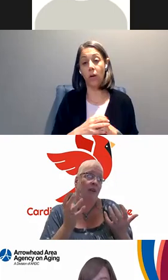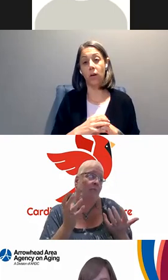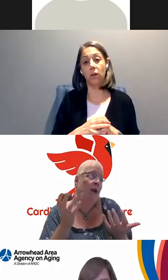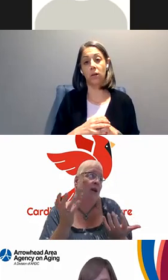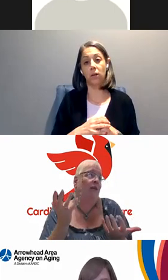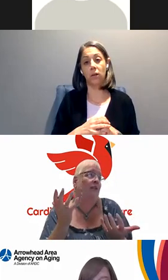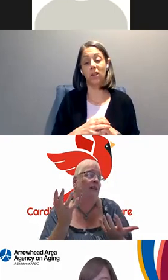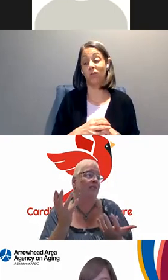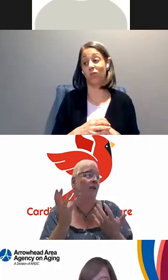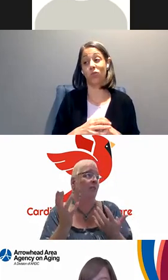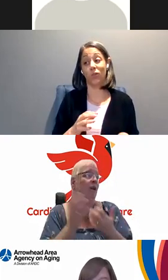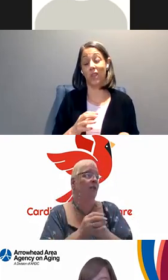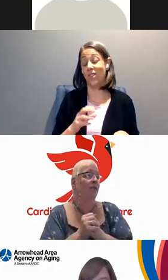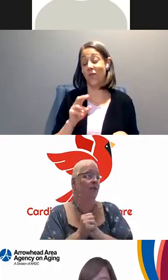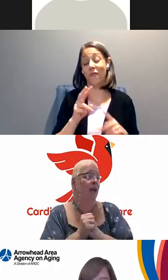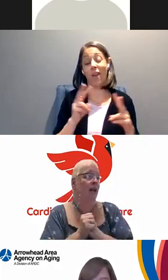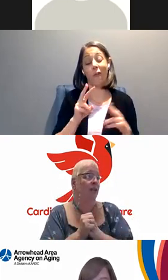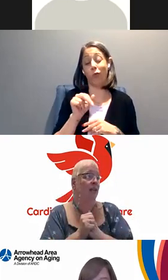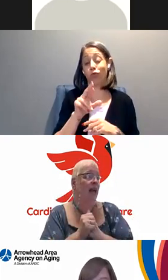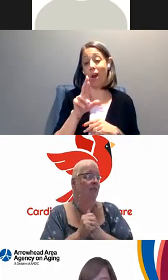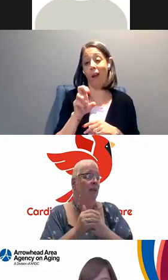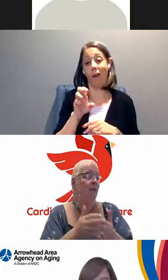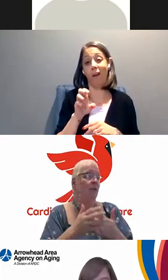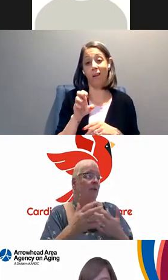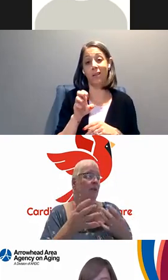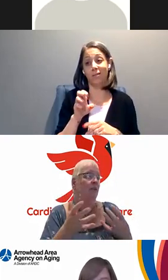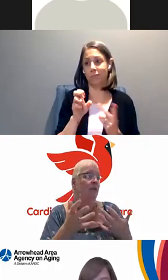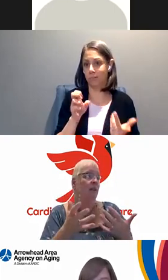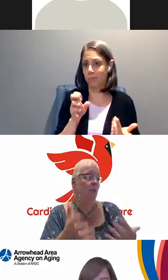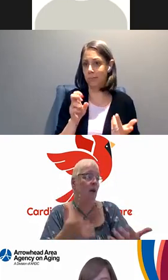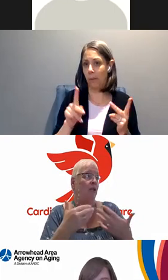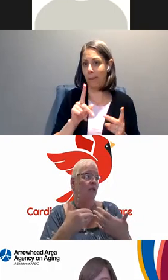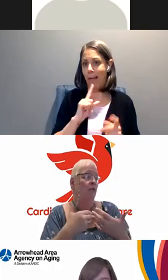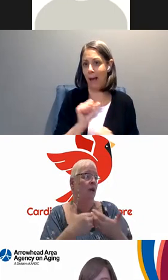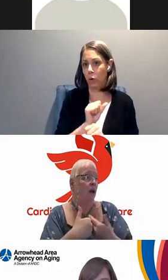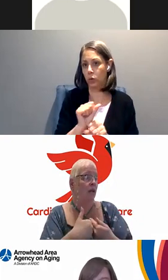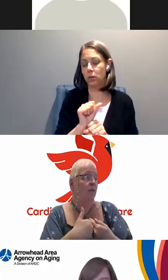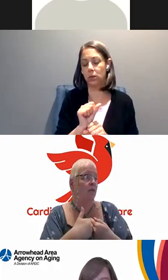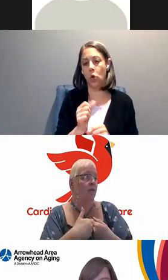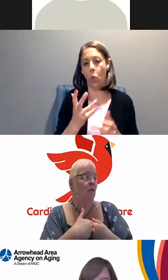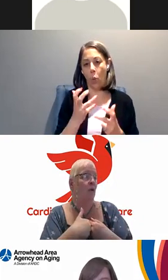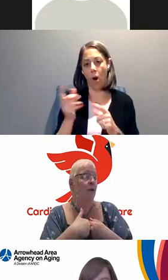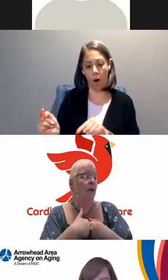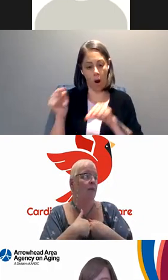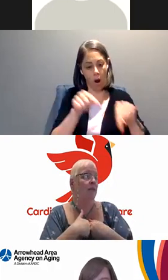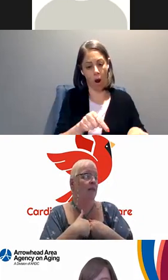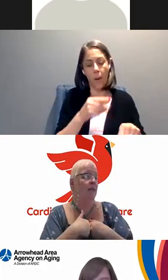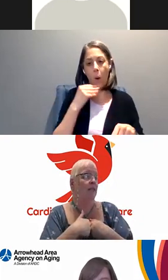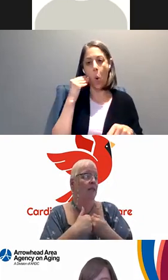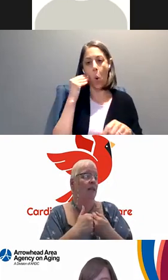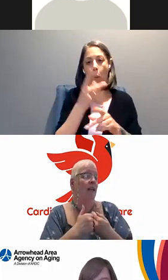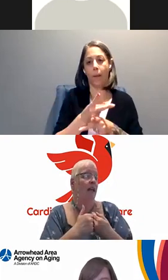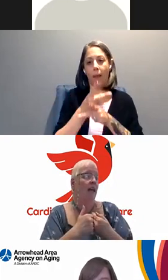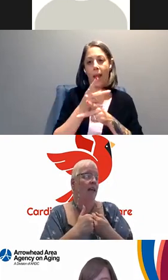it's very rare. It's very rare to actually have people that want to come to a home care